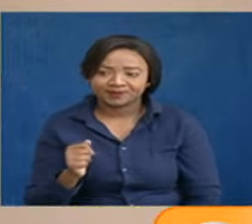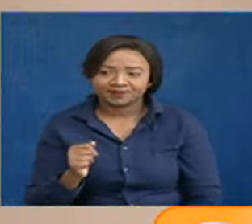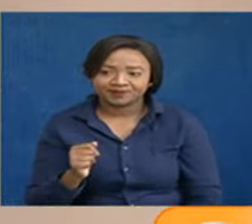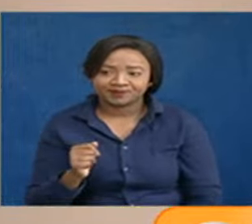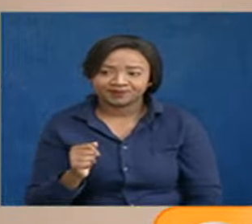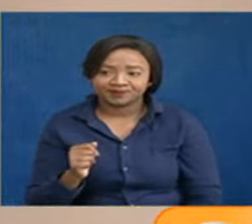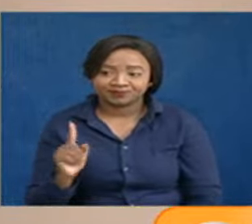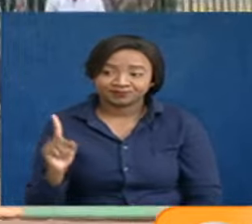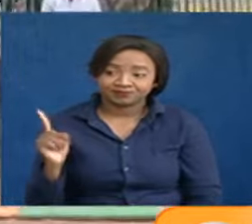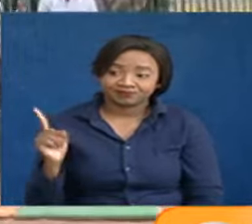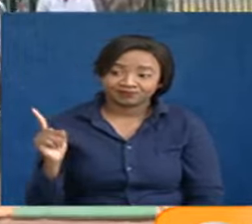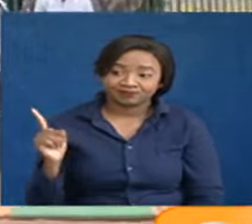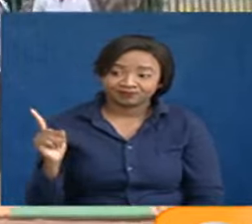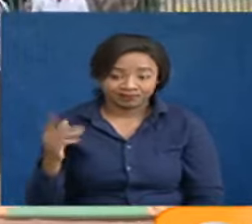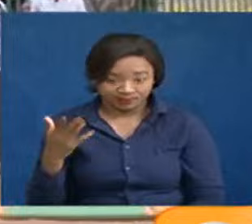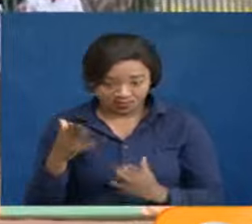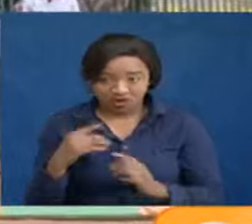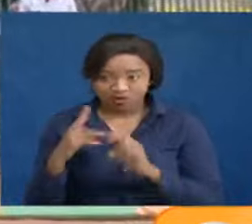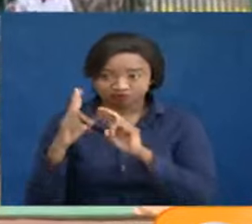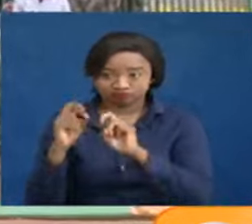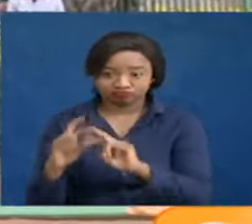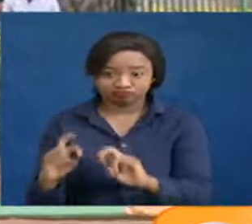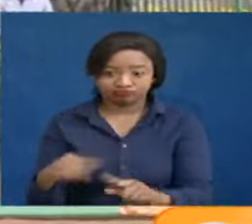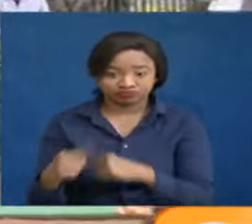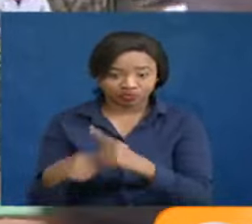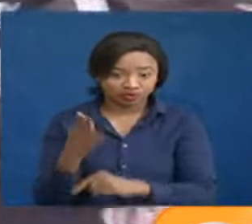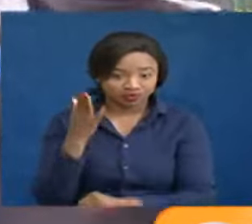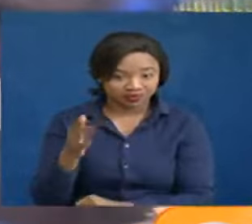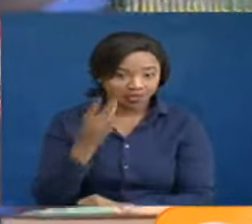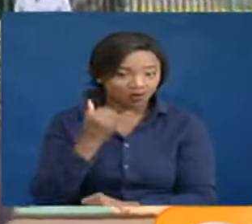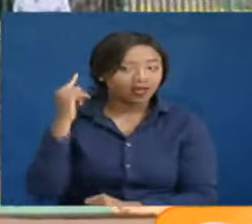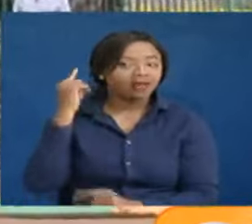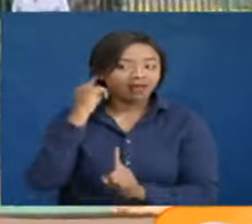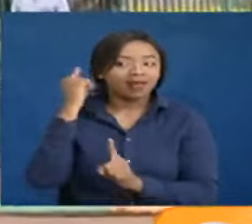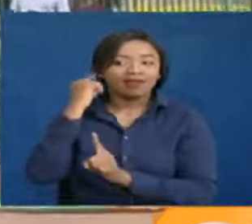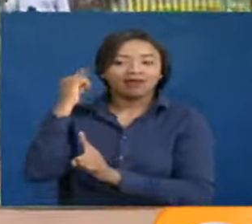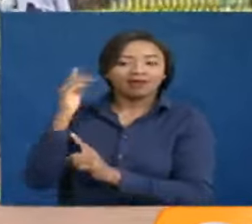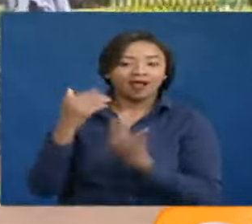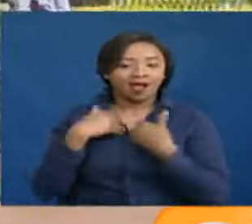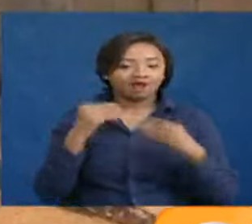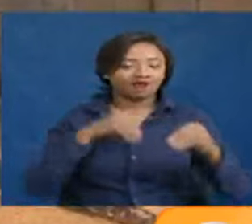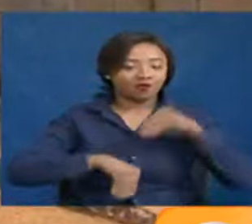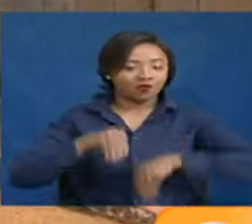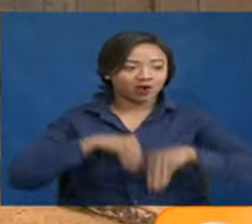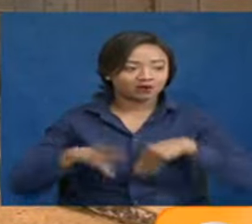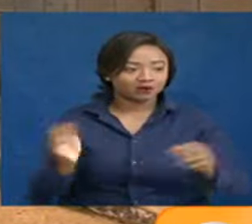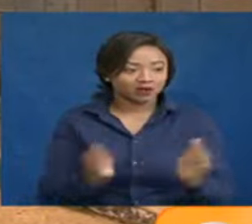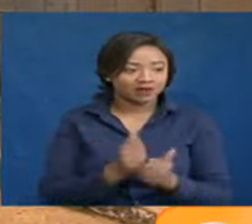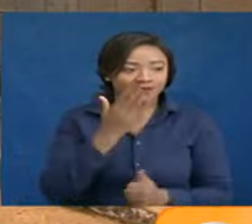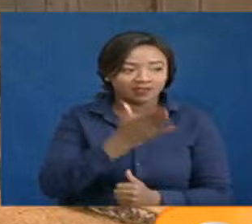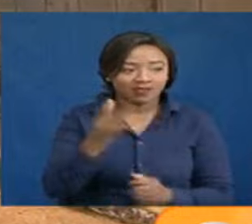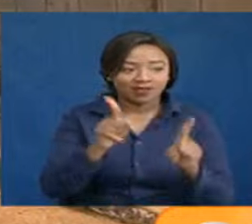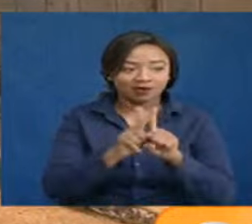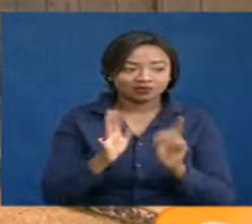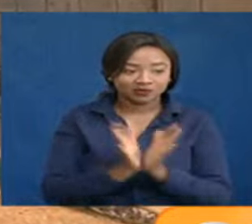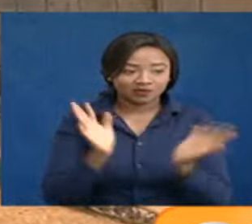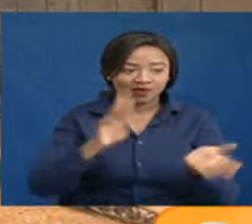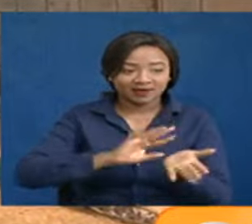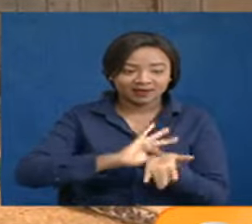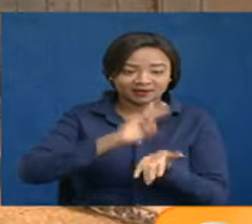As part of ongoing investigations into reports of alleged massive corruption and theft of public funds at